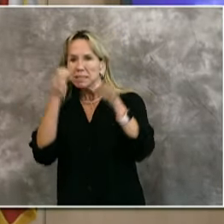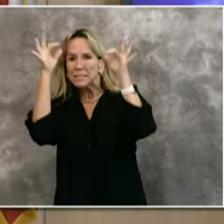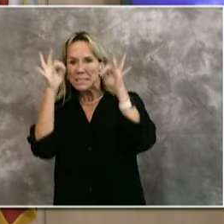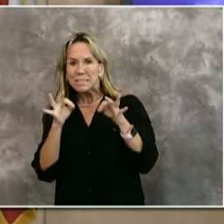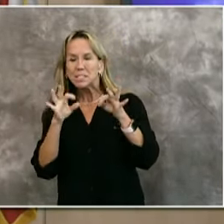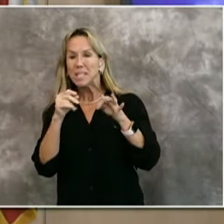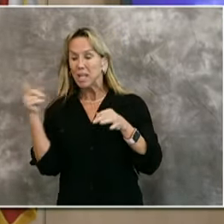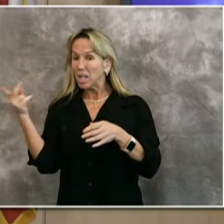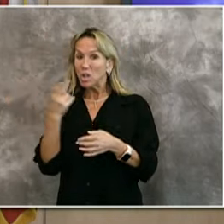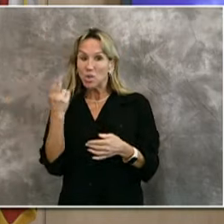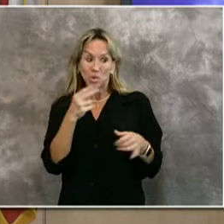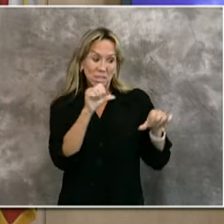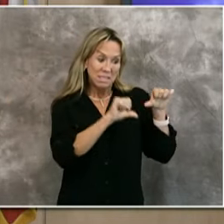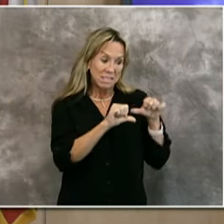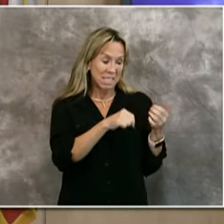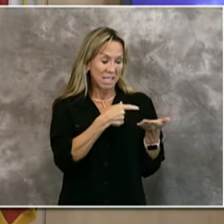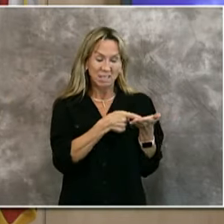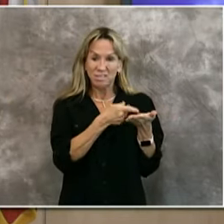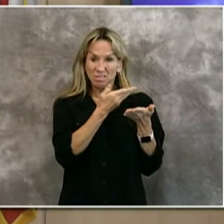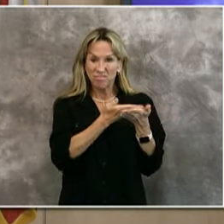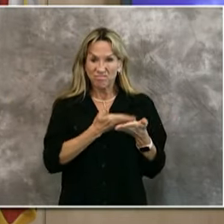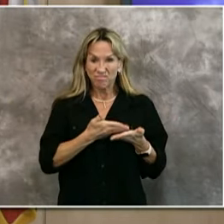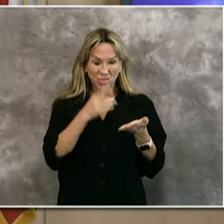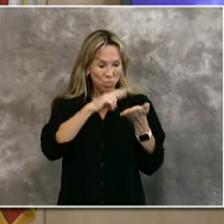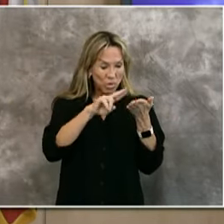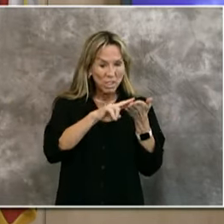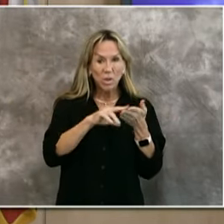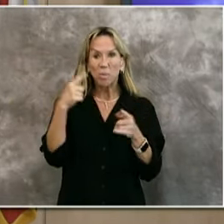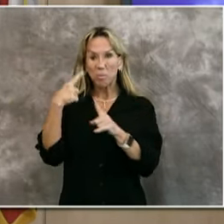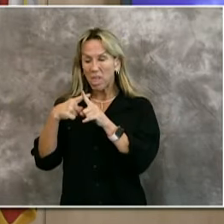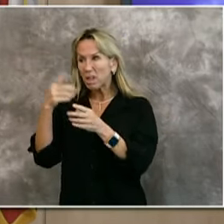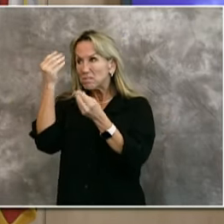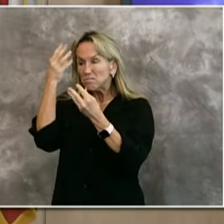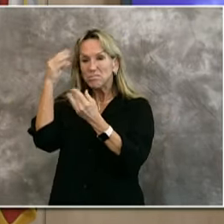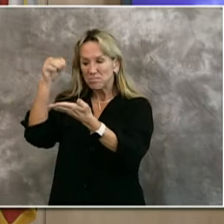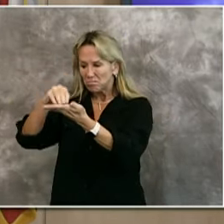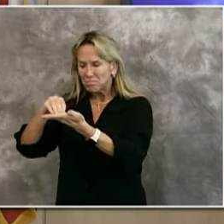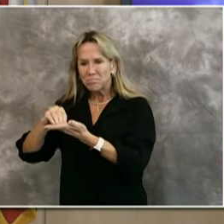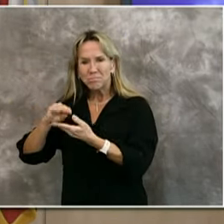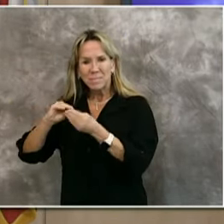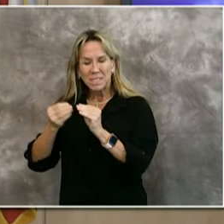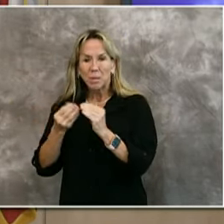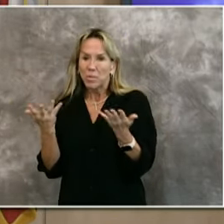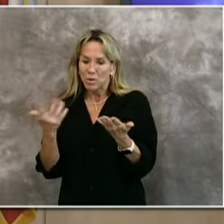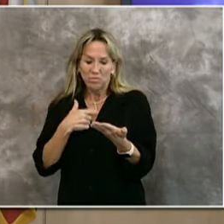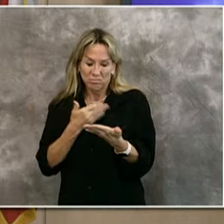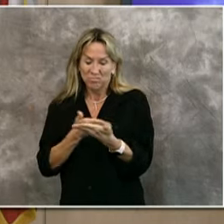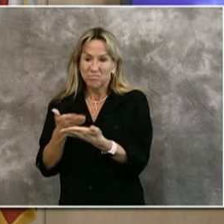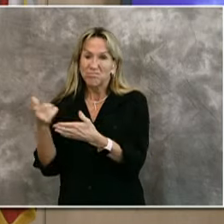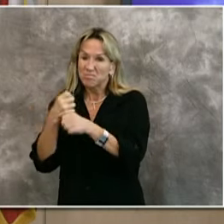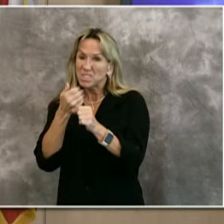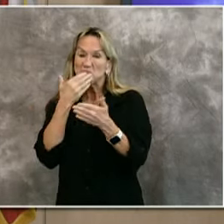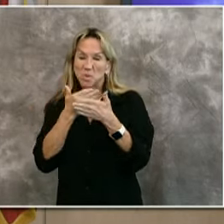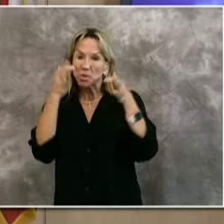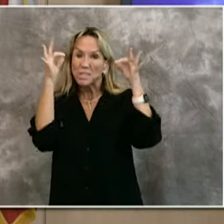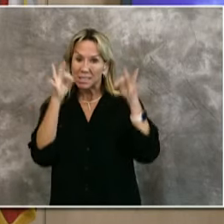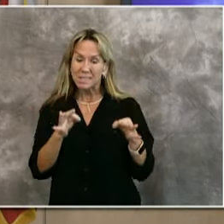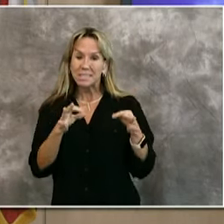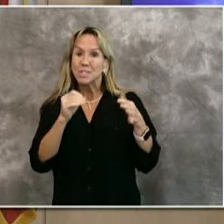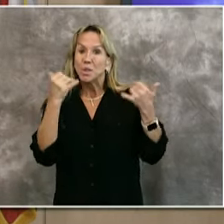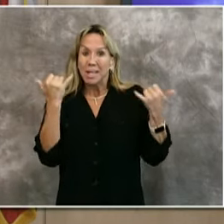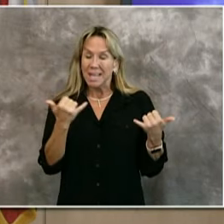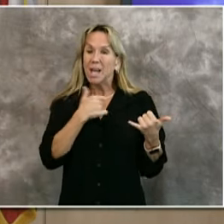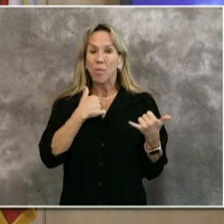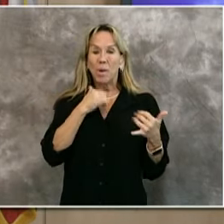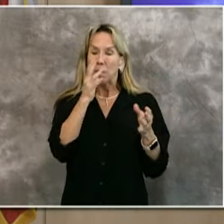utilizing science and data. We also would urge the public and businesses to be self-disciplined with enforcement, as none of us want